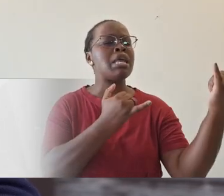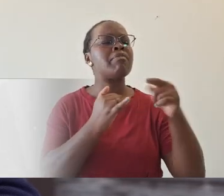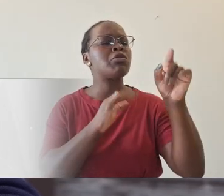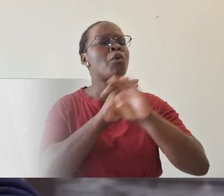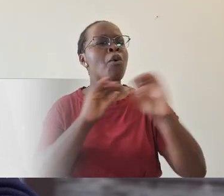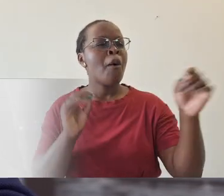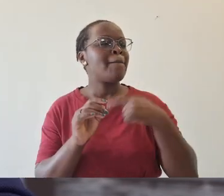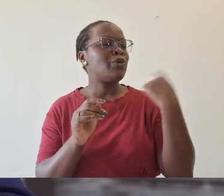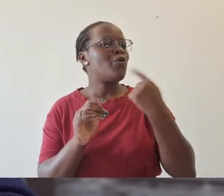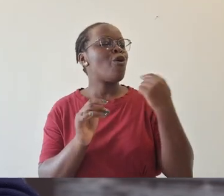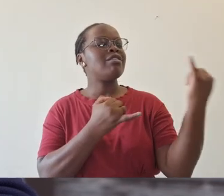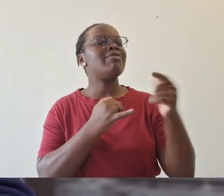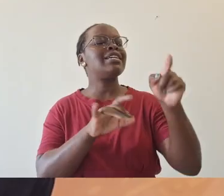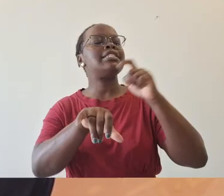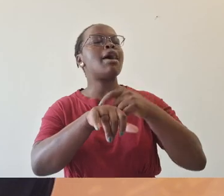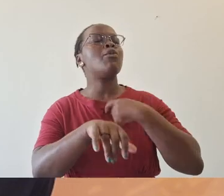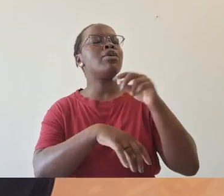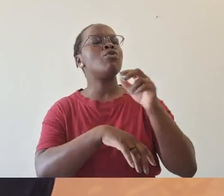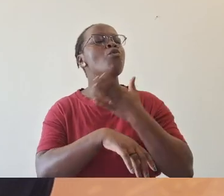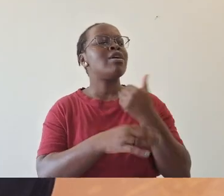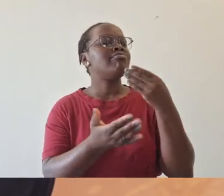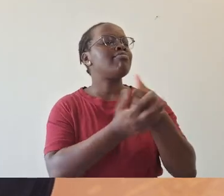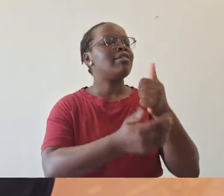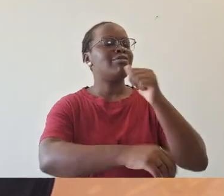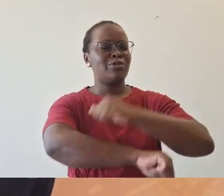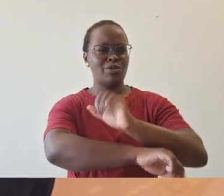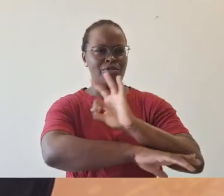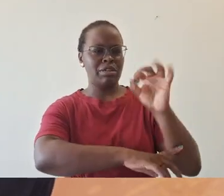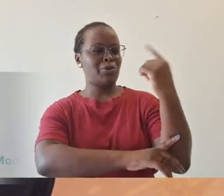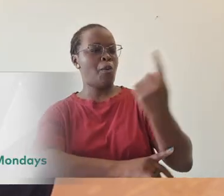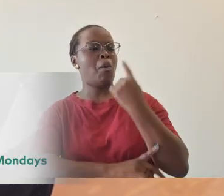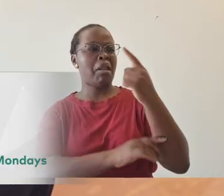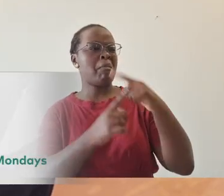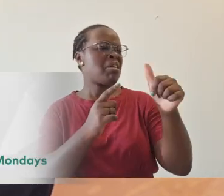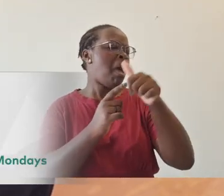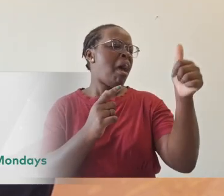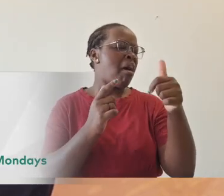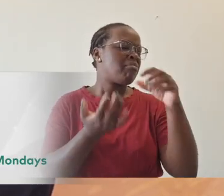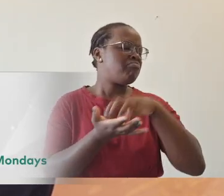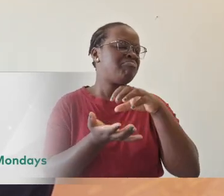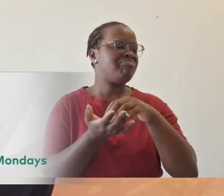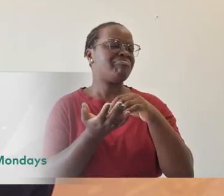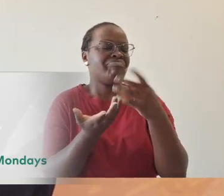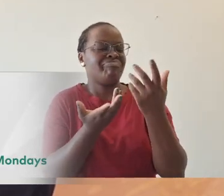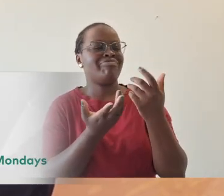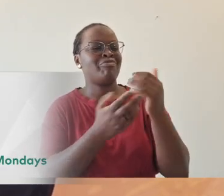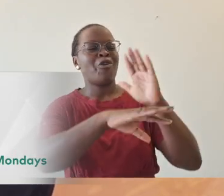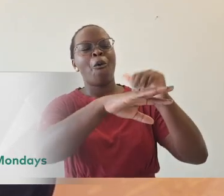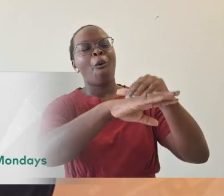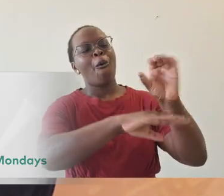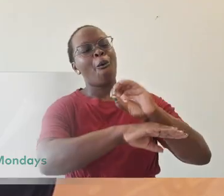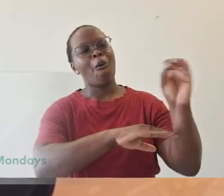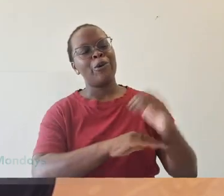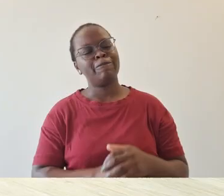ask for some funds to do something in the school. Thanks, Ciku. And for the purposes of this conversation, KKL is the Keep Kenya Learning. I know they're going to